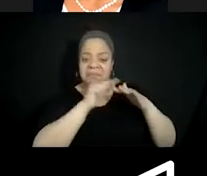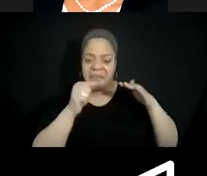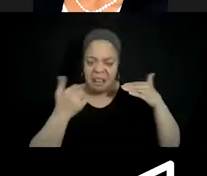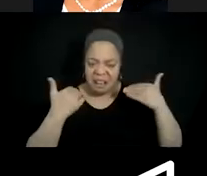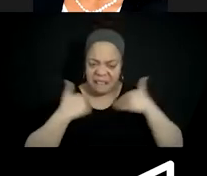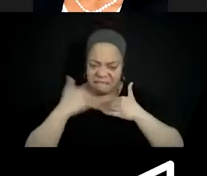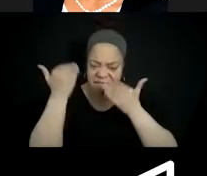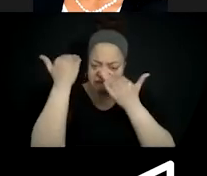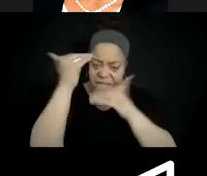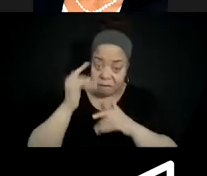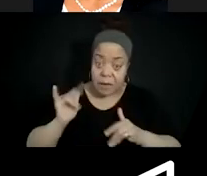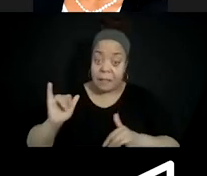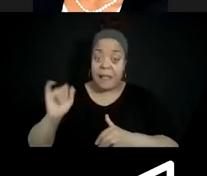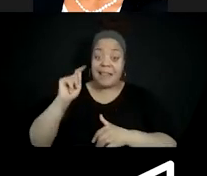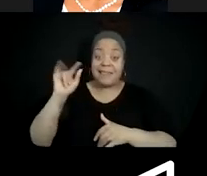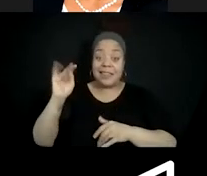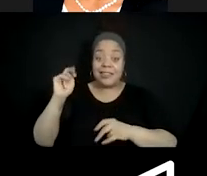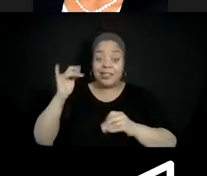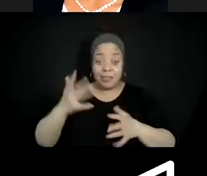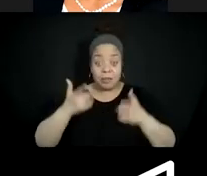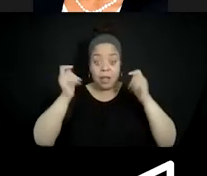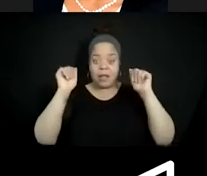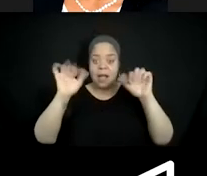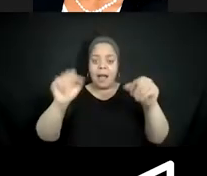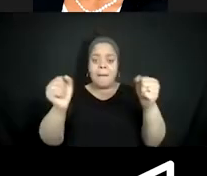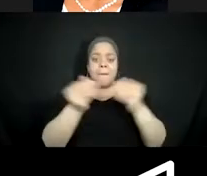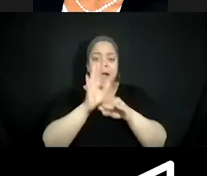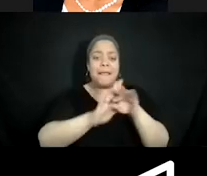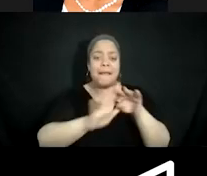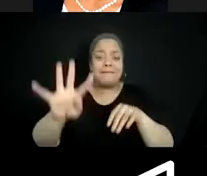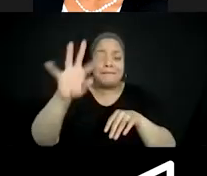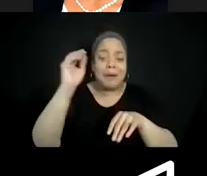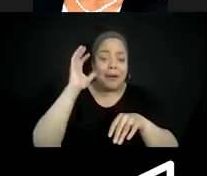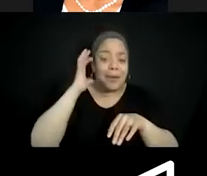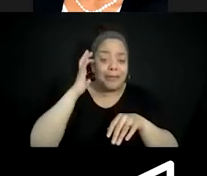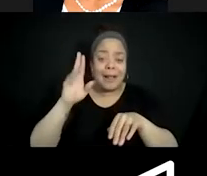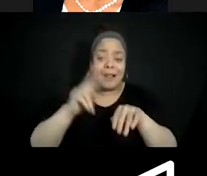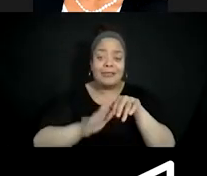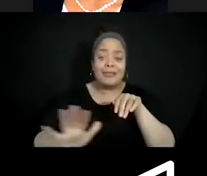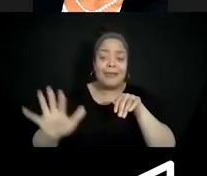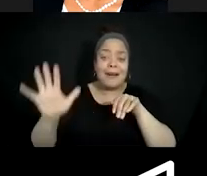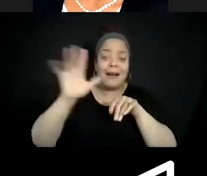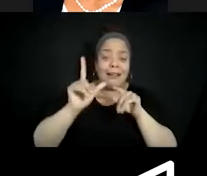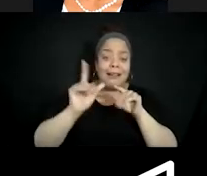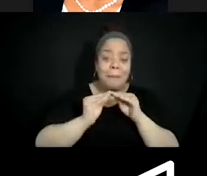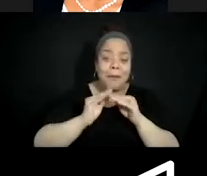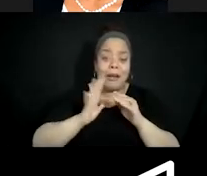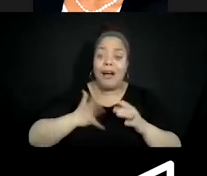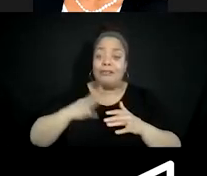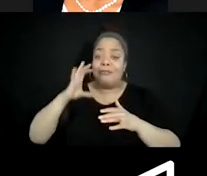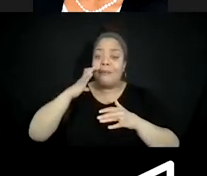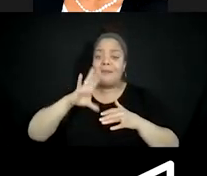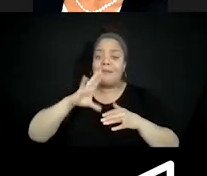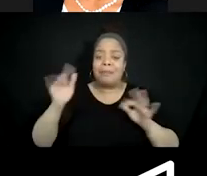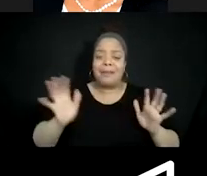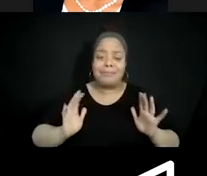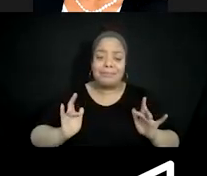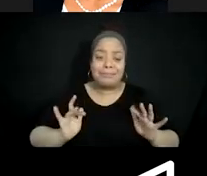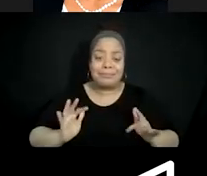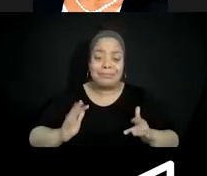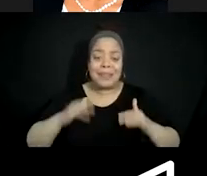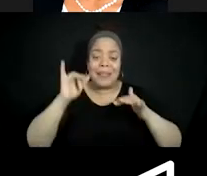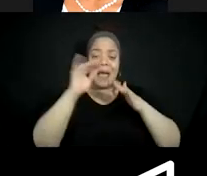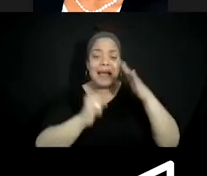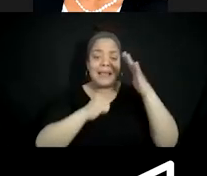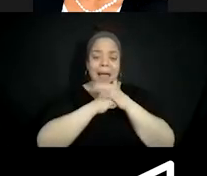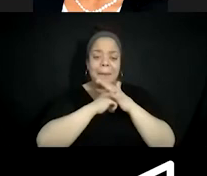stations nationwide. And the number of stations a radio company can own nationwide, that cap is eliminated. So basically Clear Channel goes from